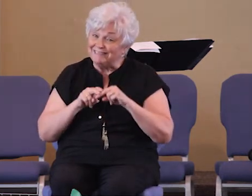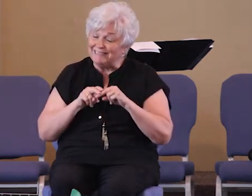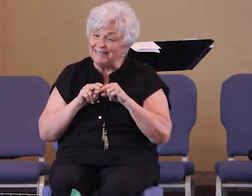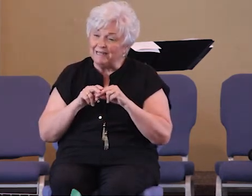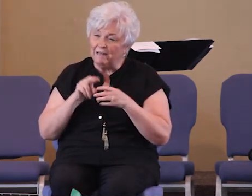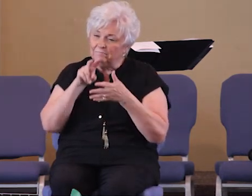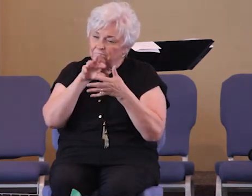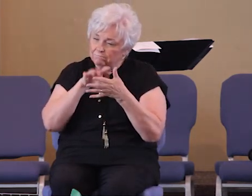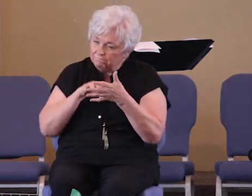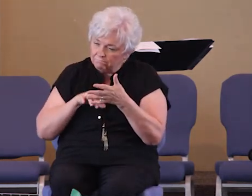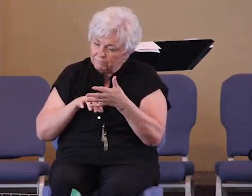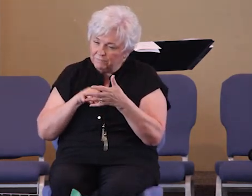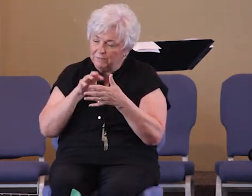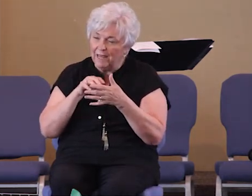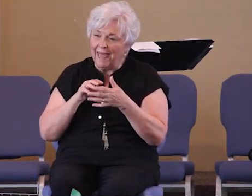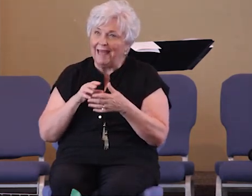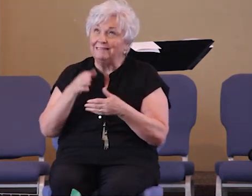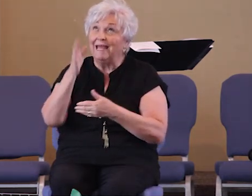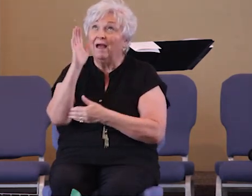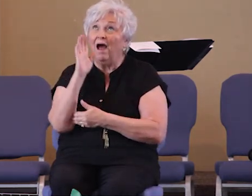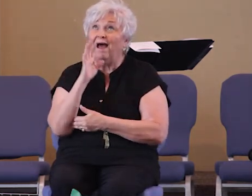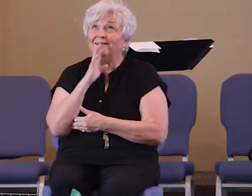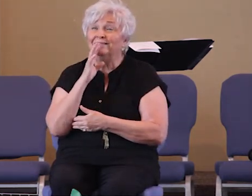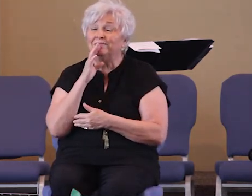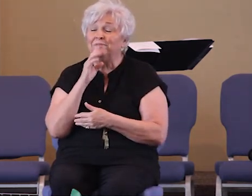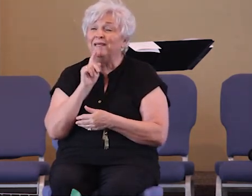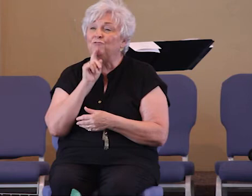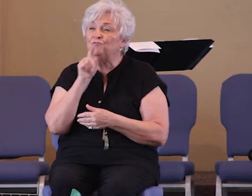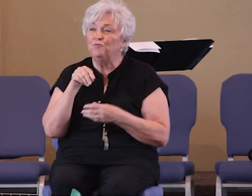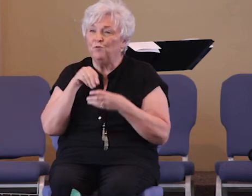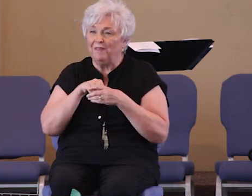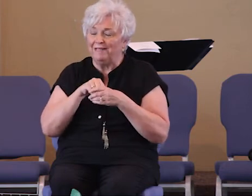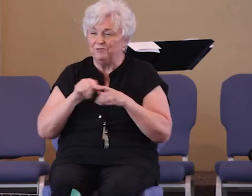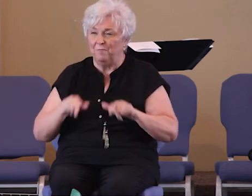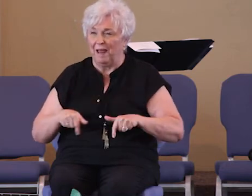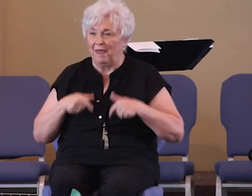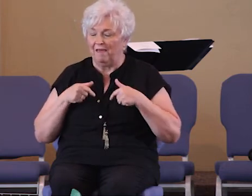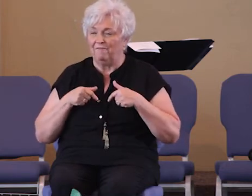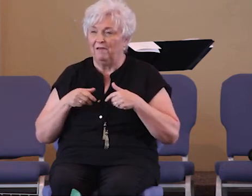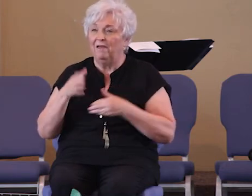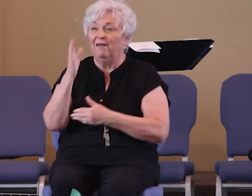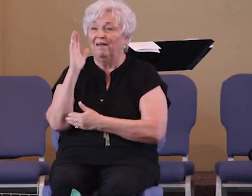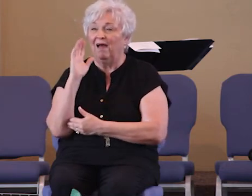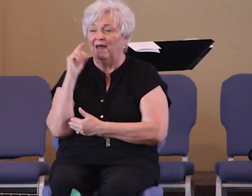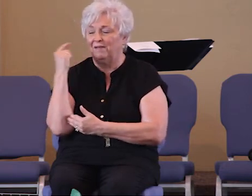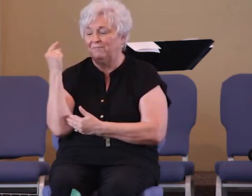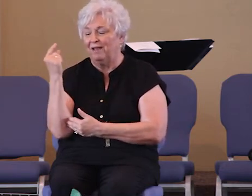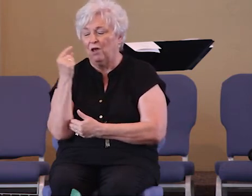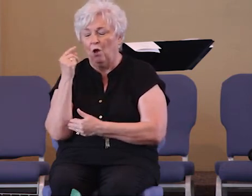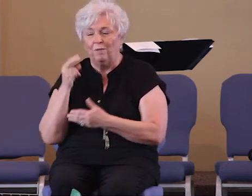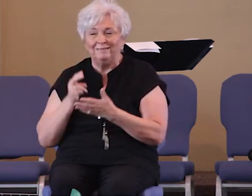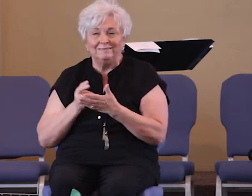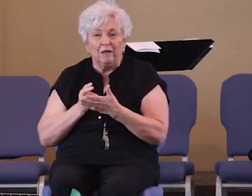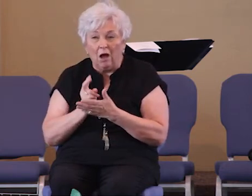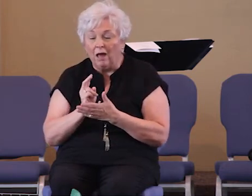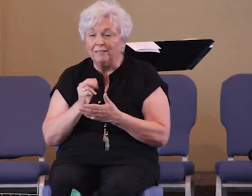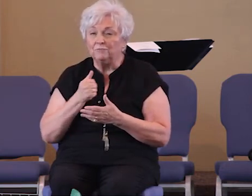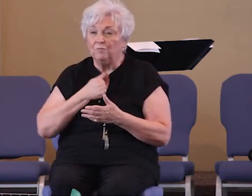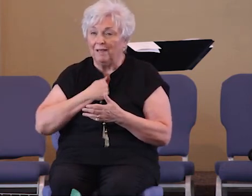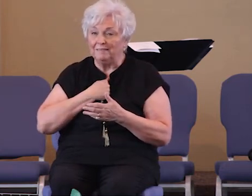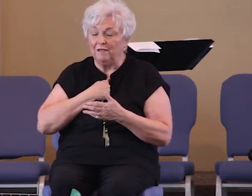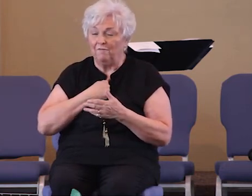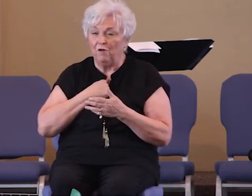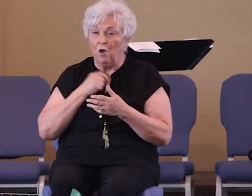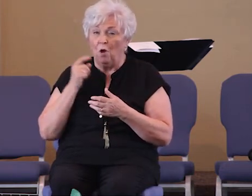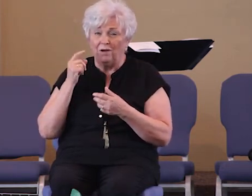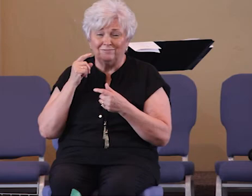time and say, God, speak truth into my life. God, I'm not always the most honest person. Or God, I don't always think